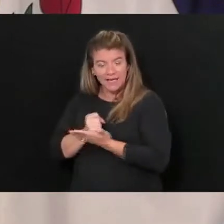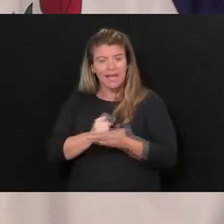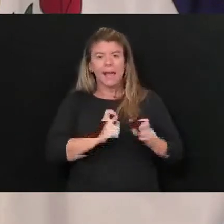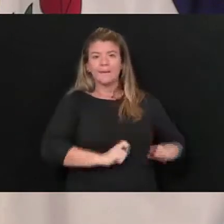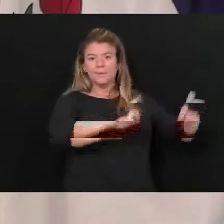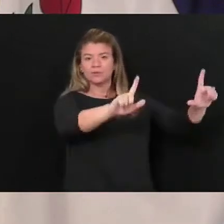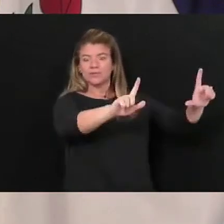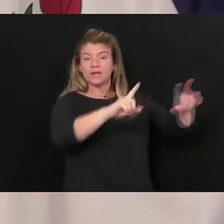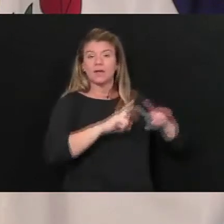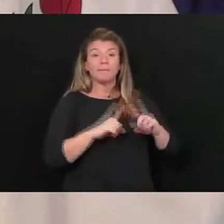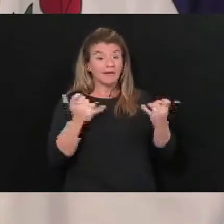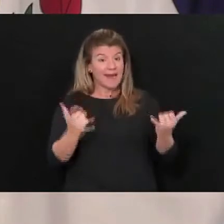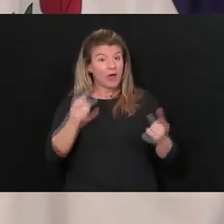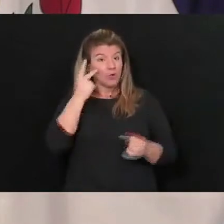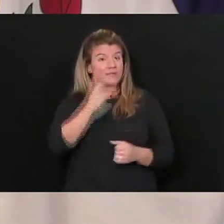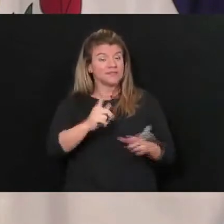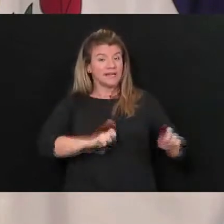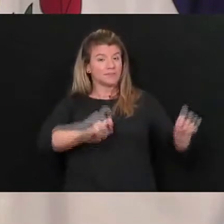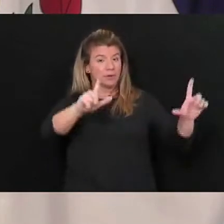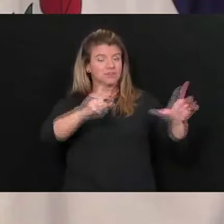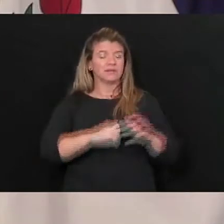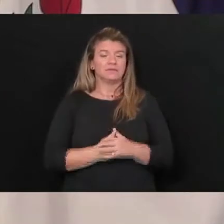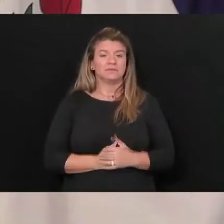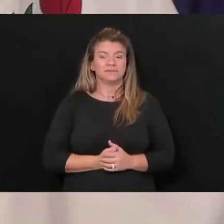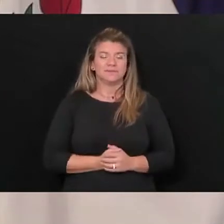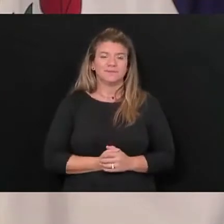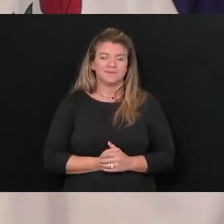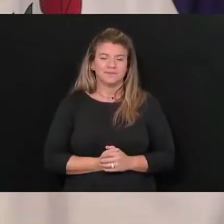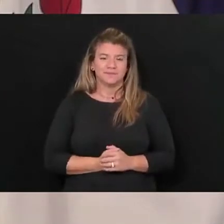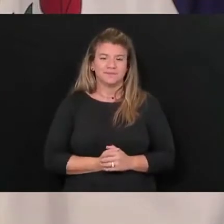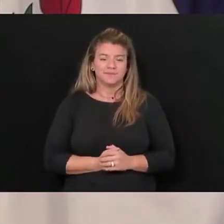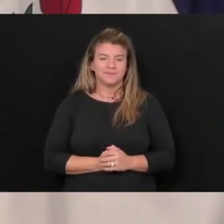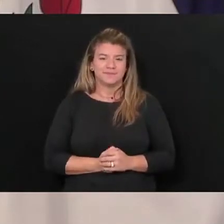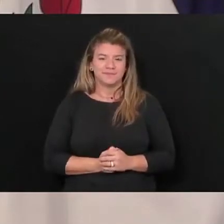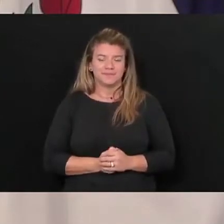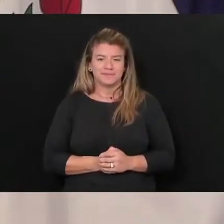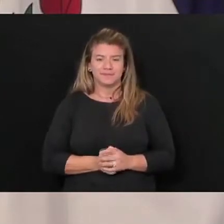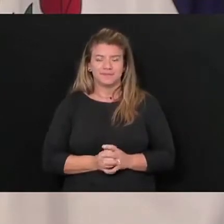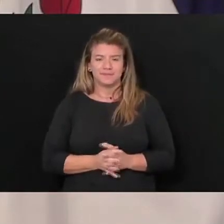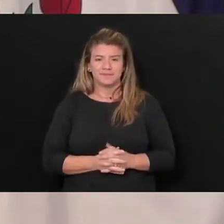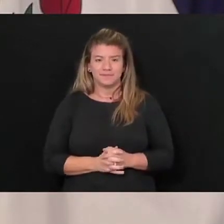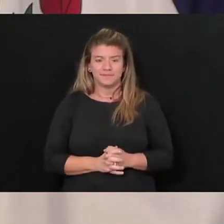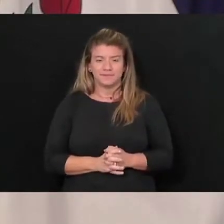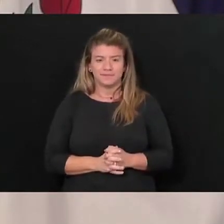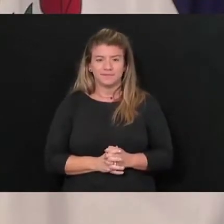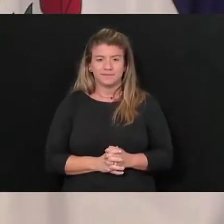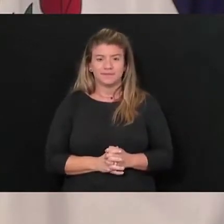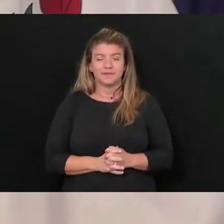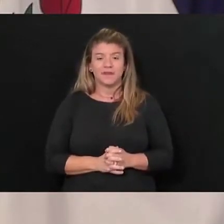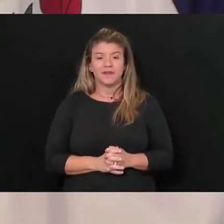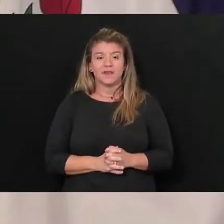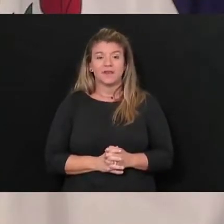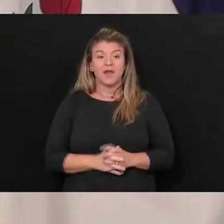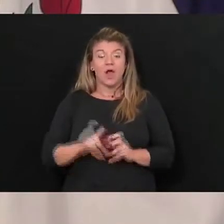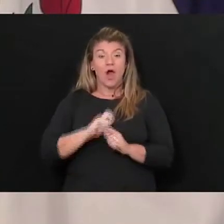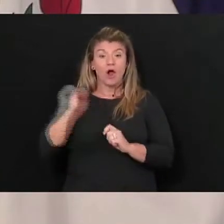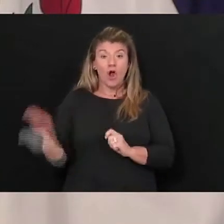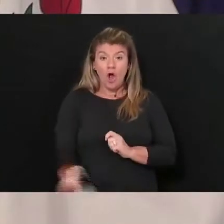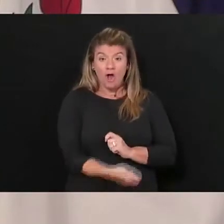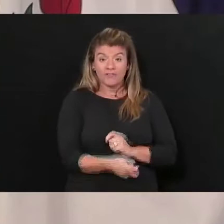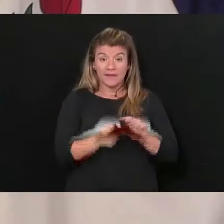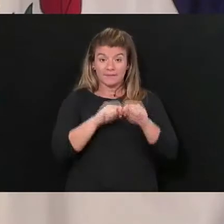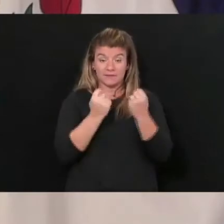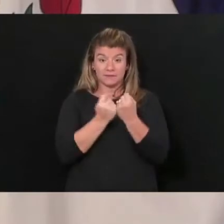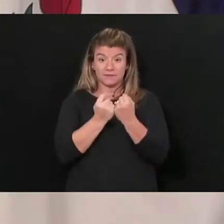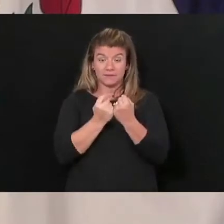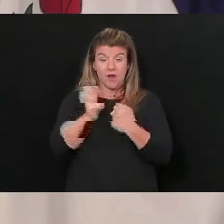But it's up right now, and we'll go from there. In regard to our golf teams